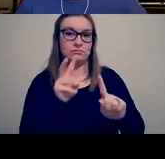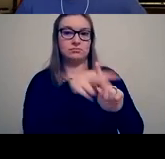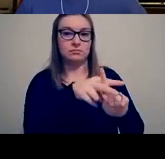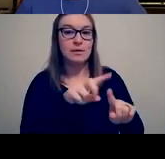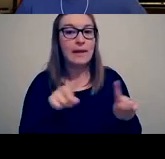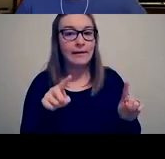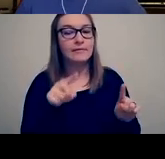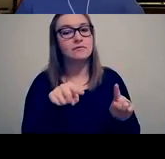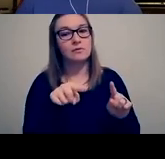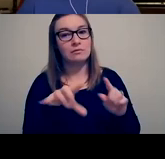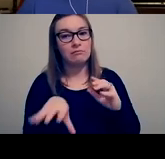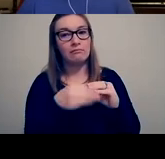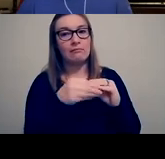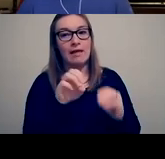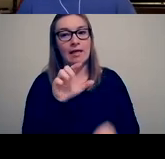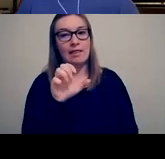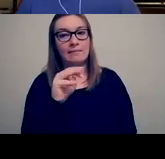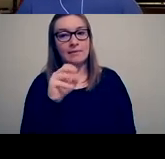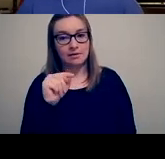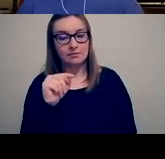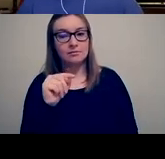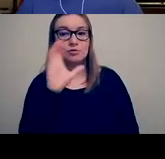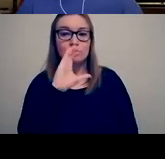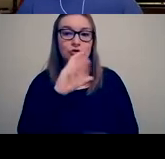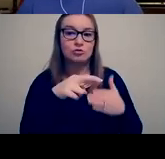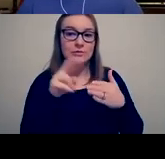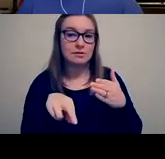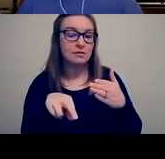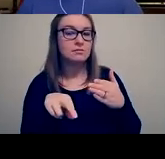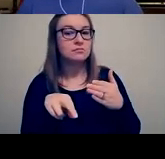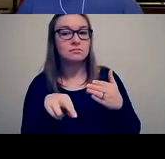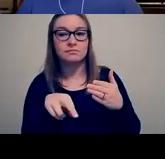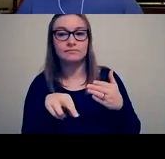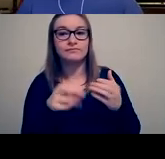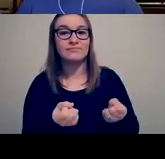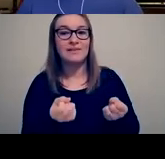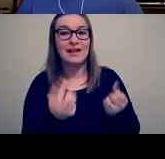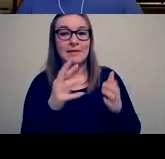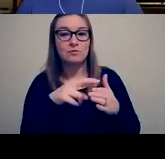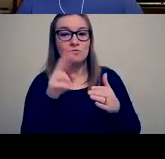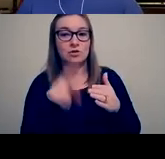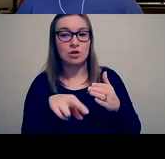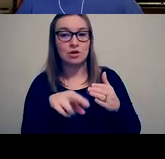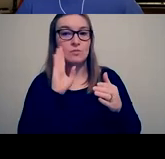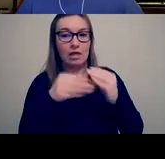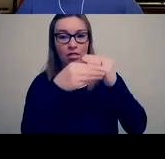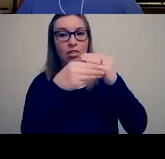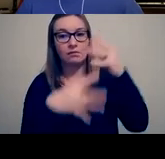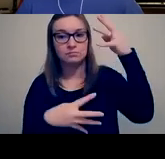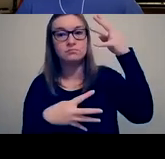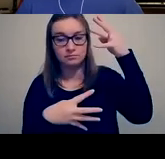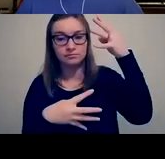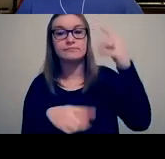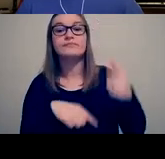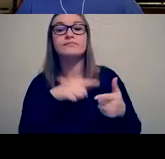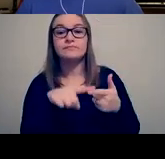that on an element such as the search results, the quantity of results that are returned to the user. And then